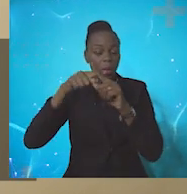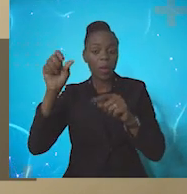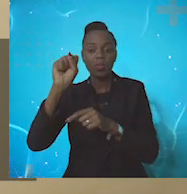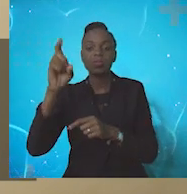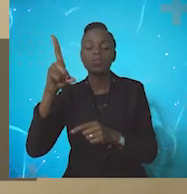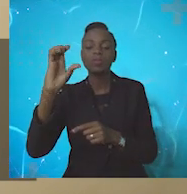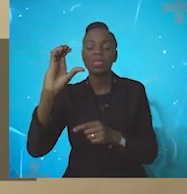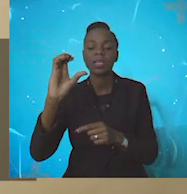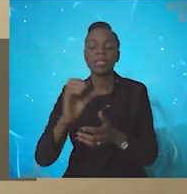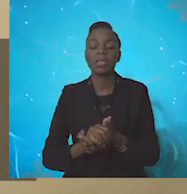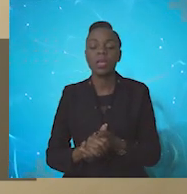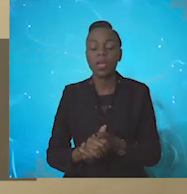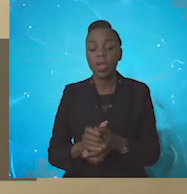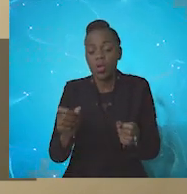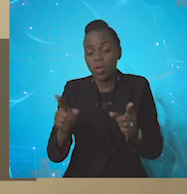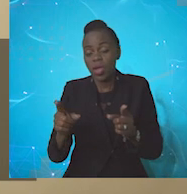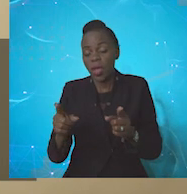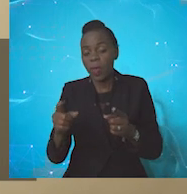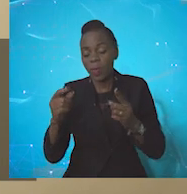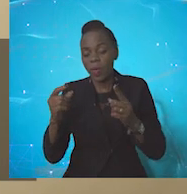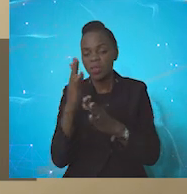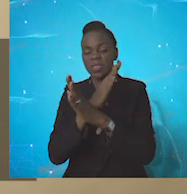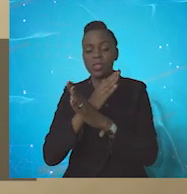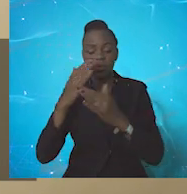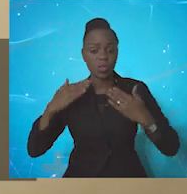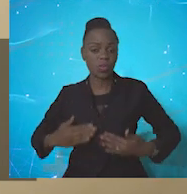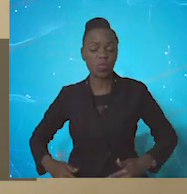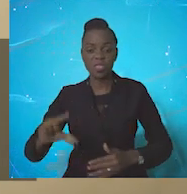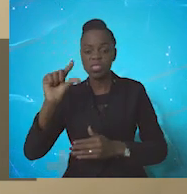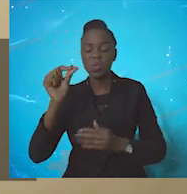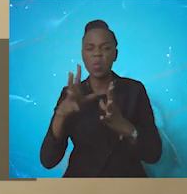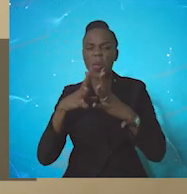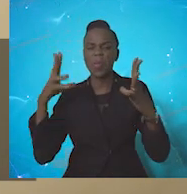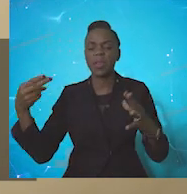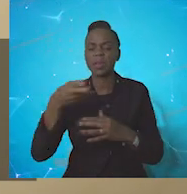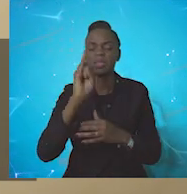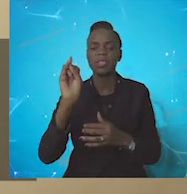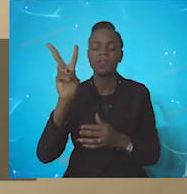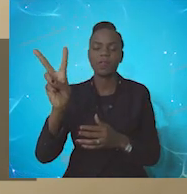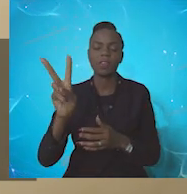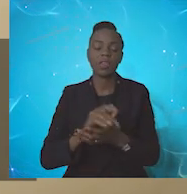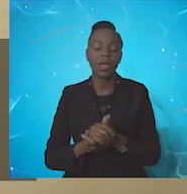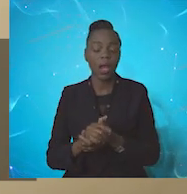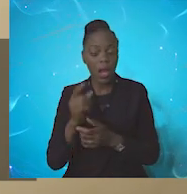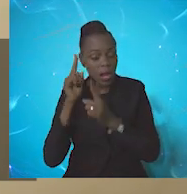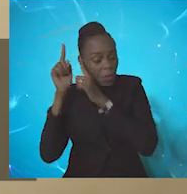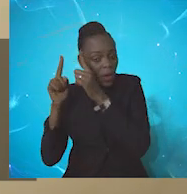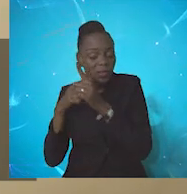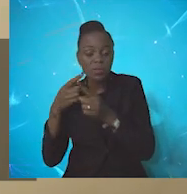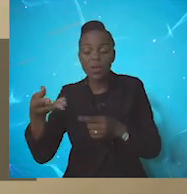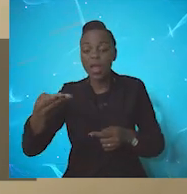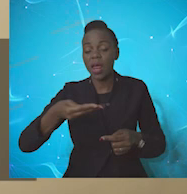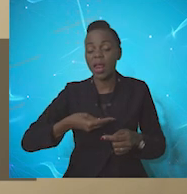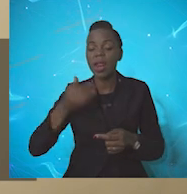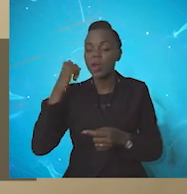Africa, the biggest cause of low immunity is HIV. So in patients that we know have a low immunity, we suspect that they have the disease if they